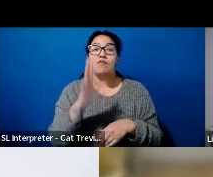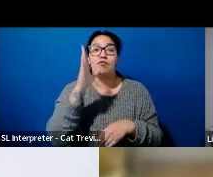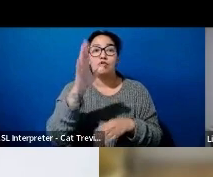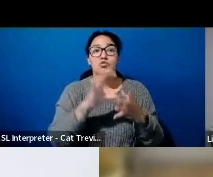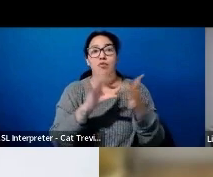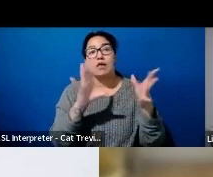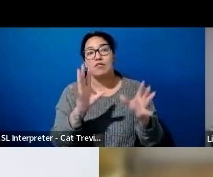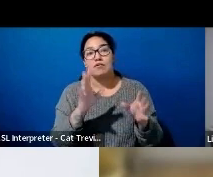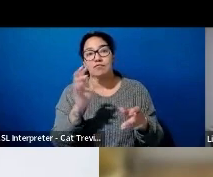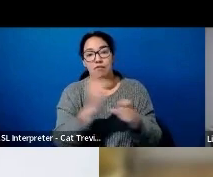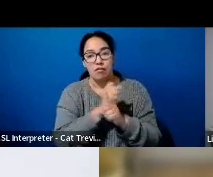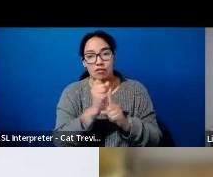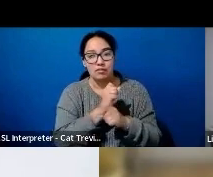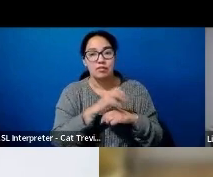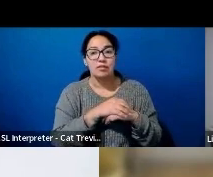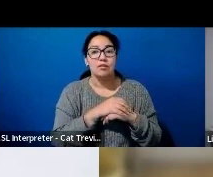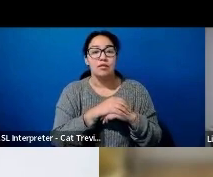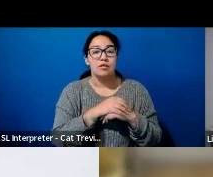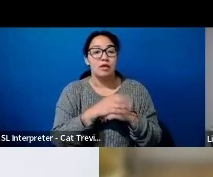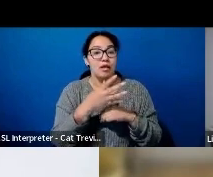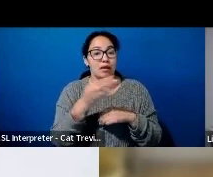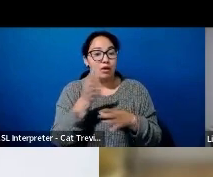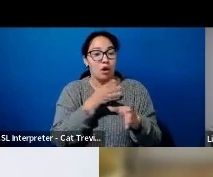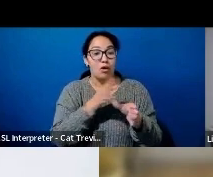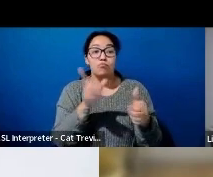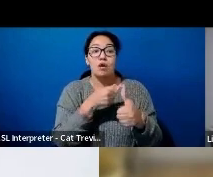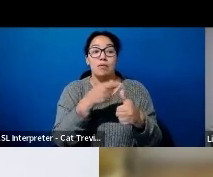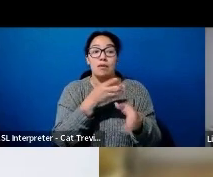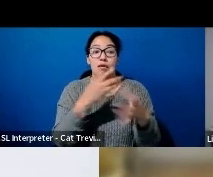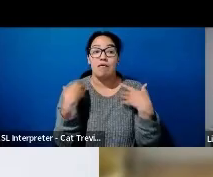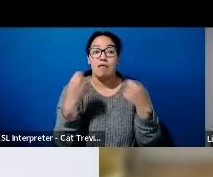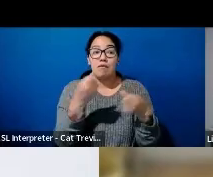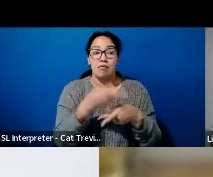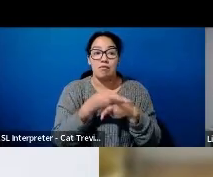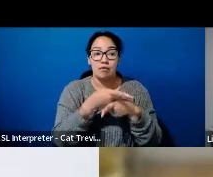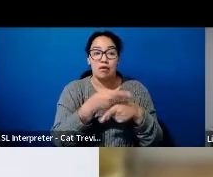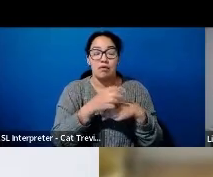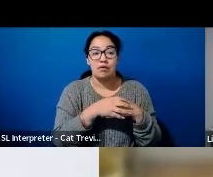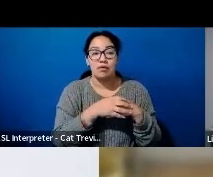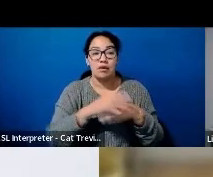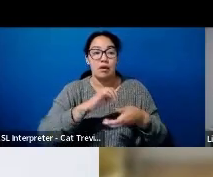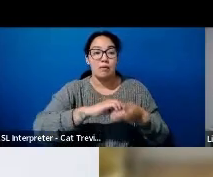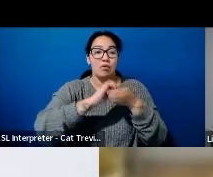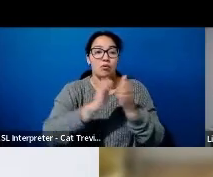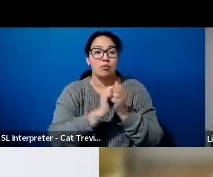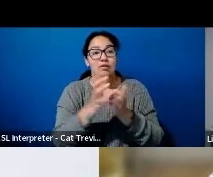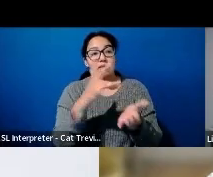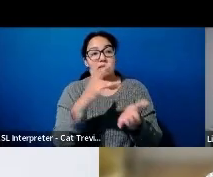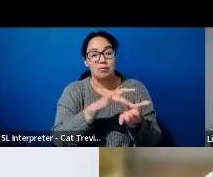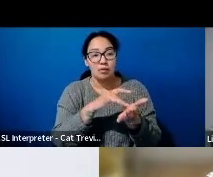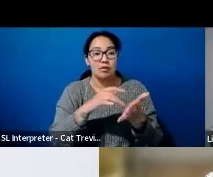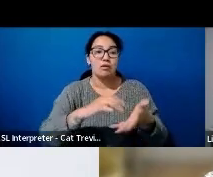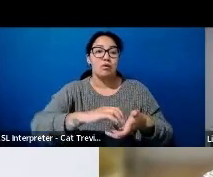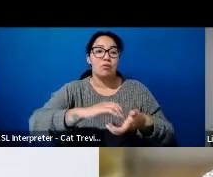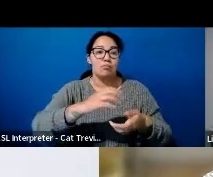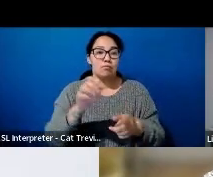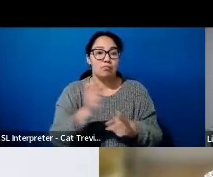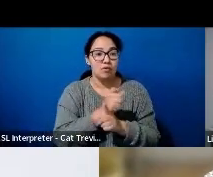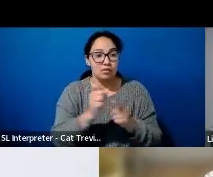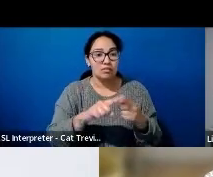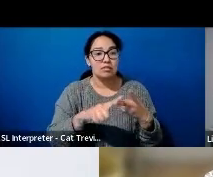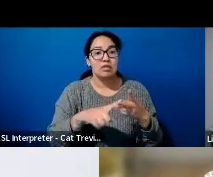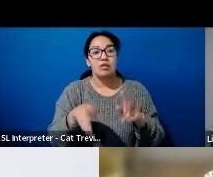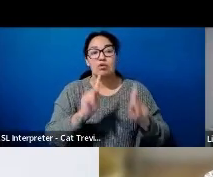Primary Healthcare. Our expertise is in intimate partner violence, exploitation, human trafficking,